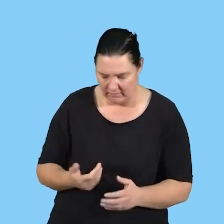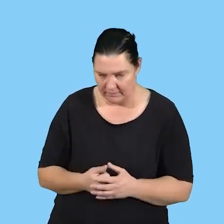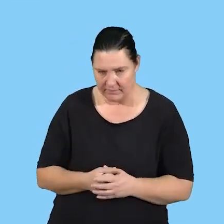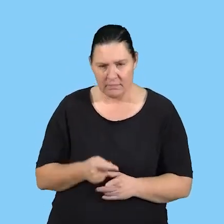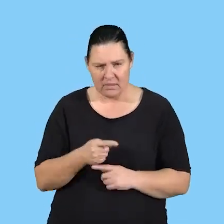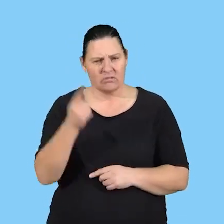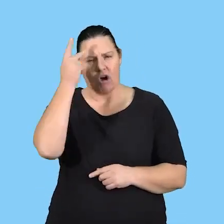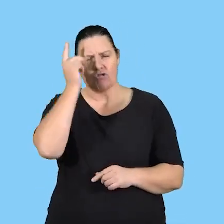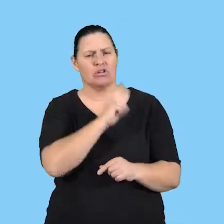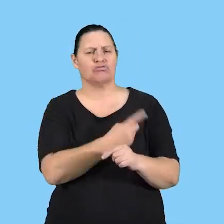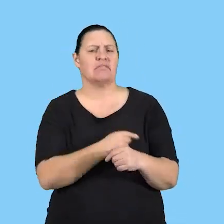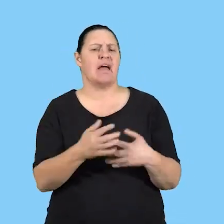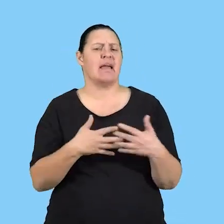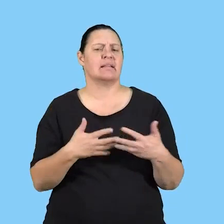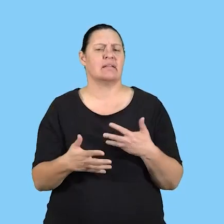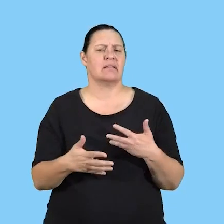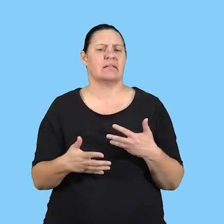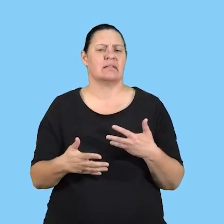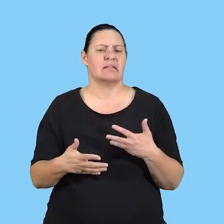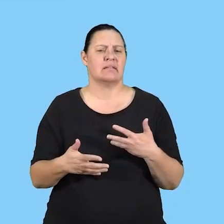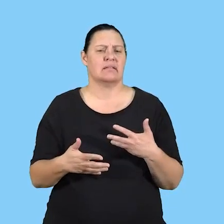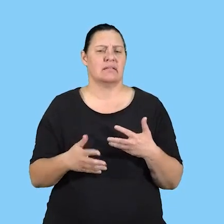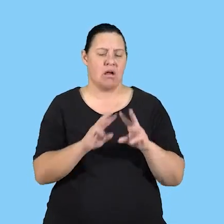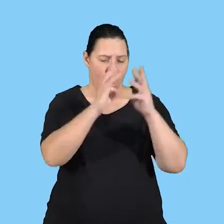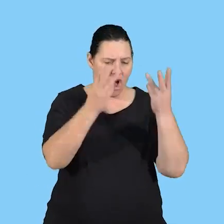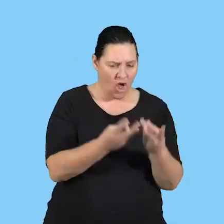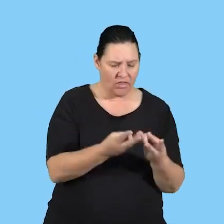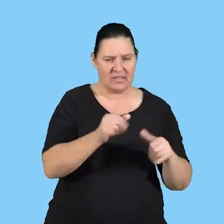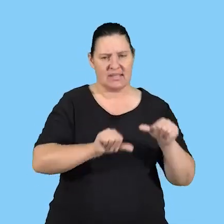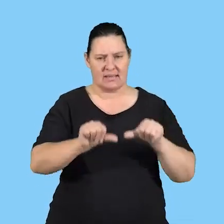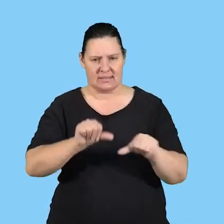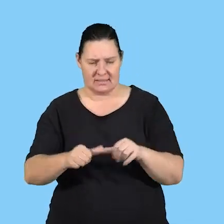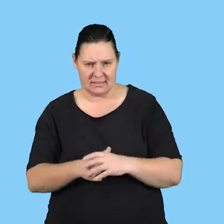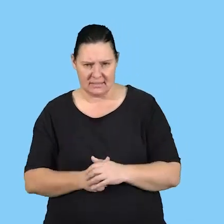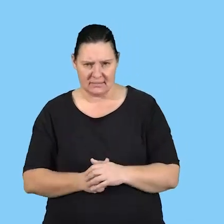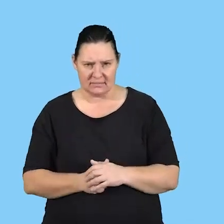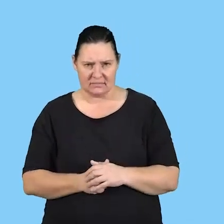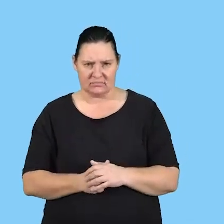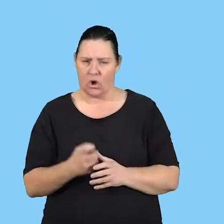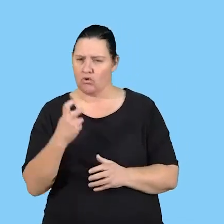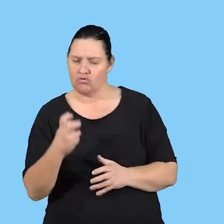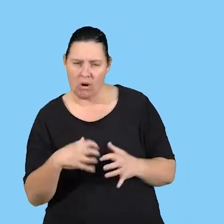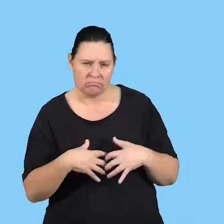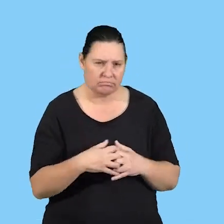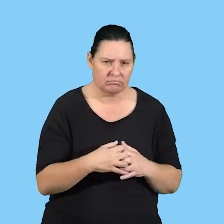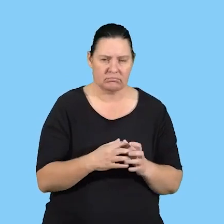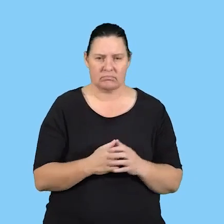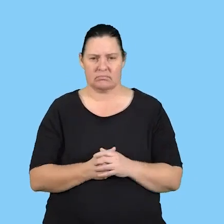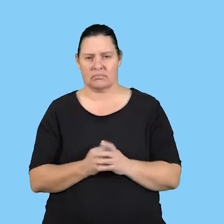This knowledge strand deals with earth sciences, rock